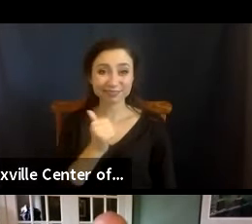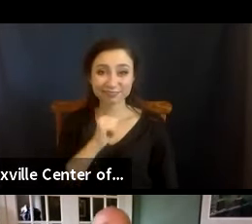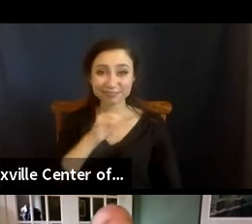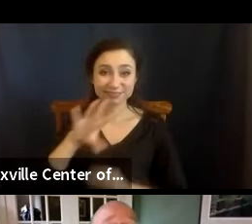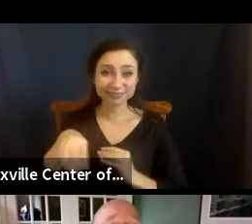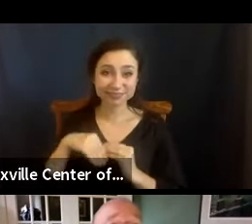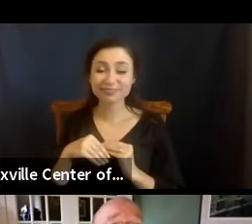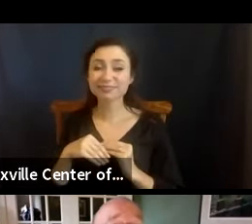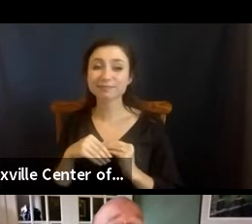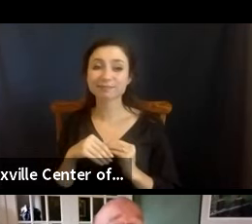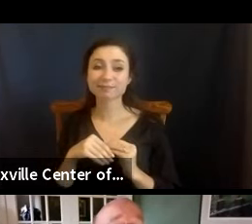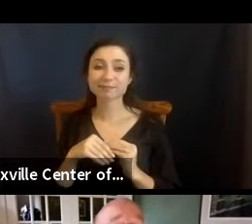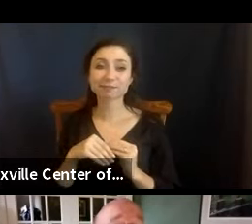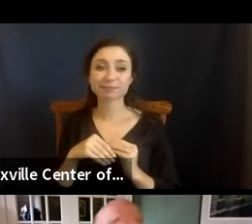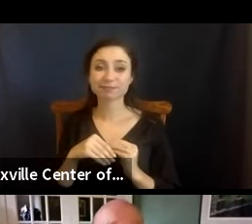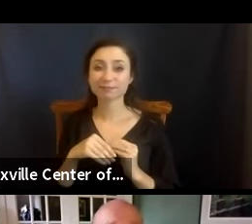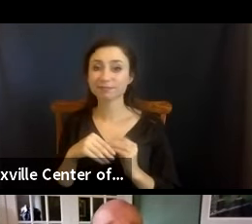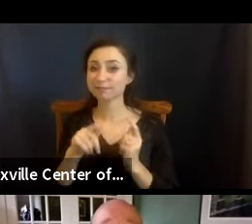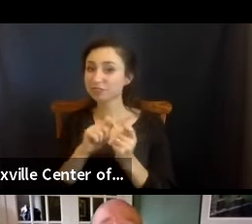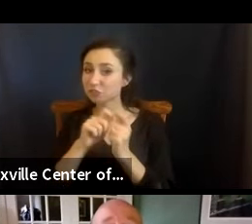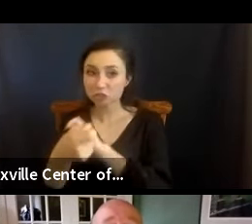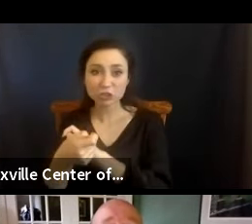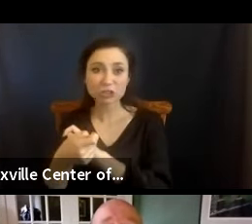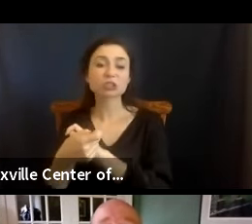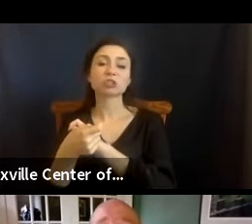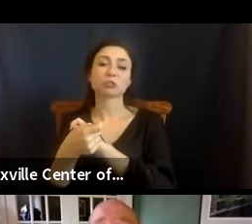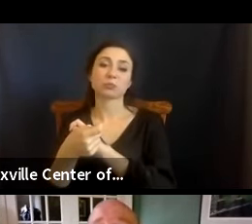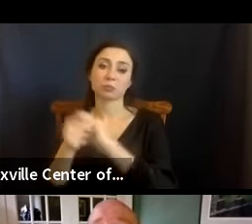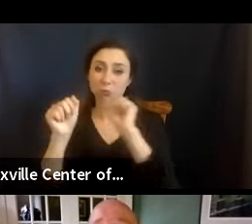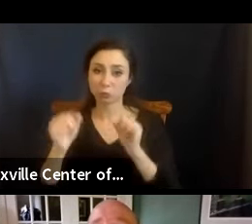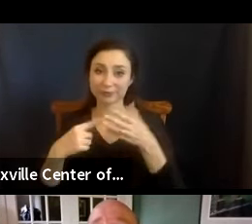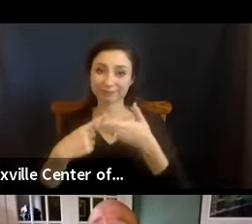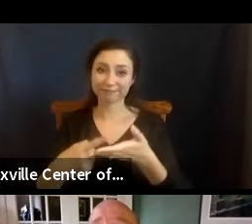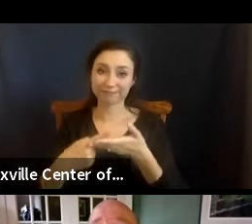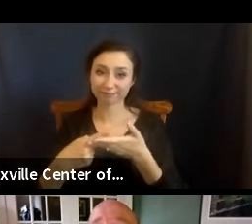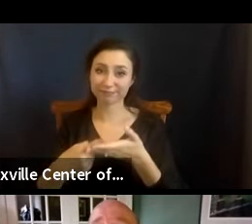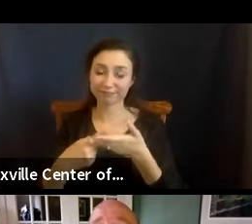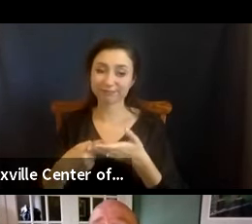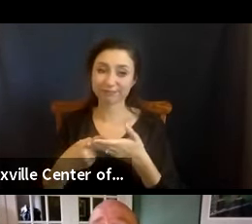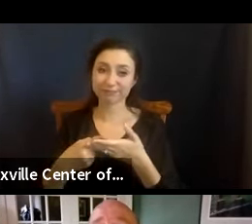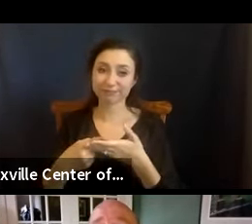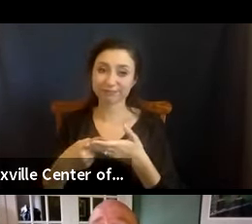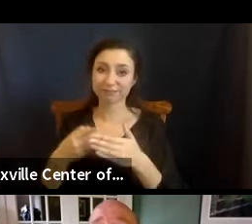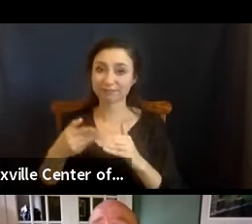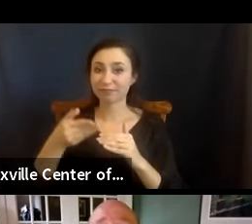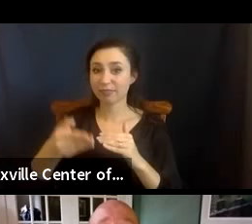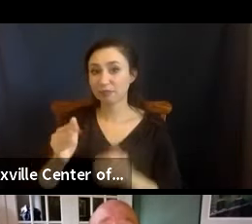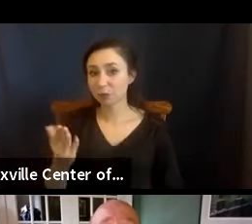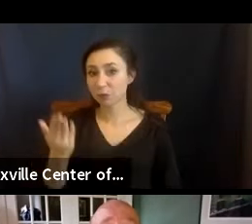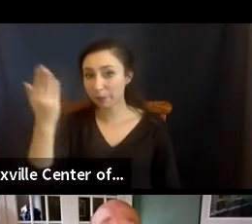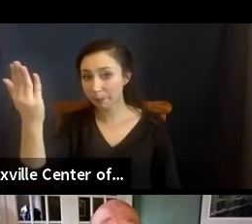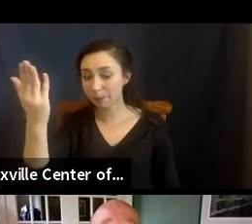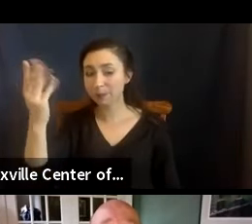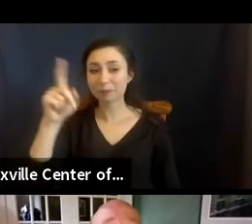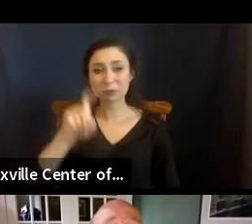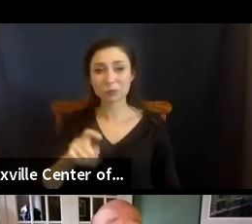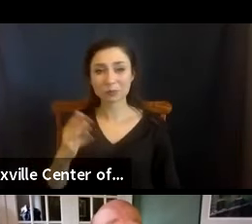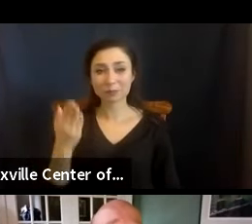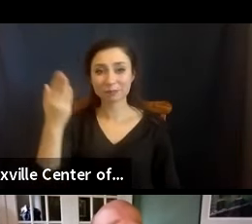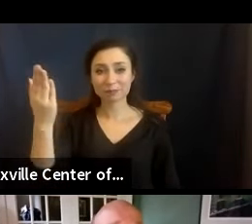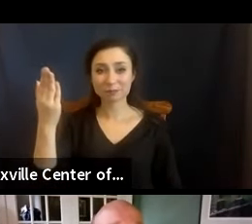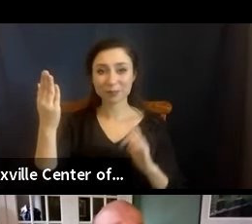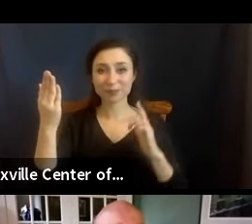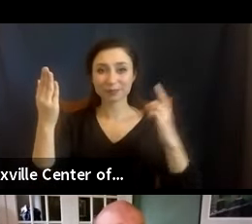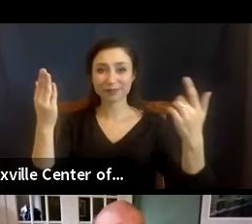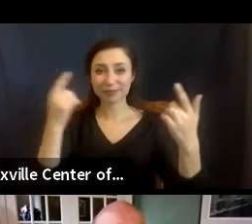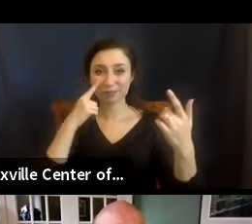or deletions or corrections, we can discuss those after we have that motion. So I need a motion and a